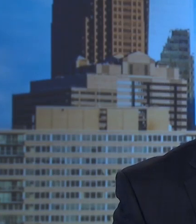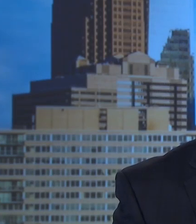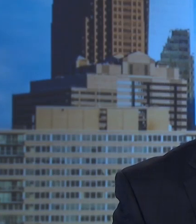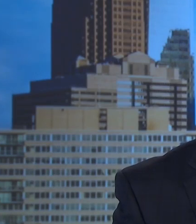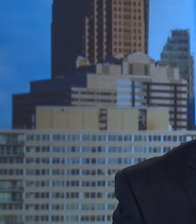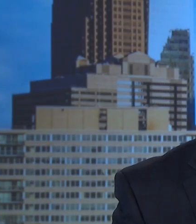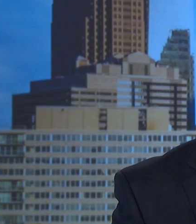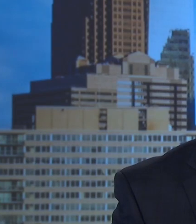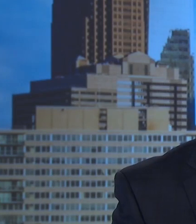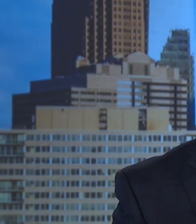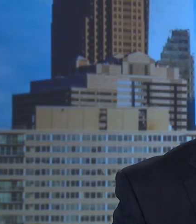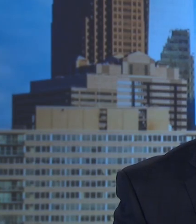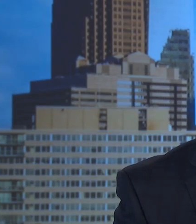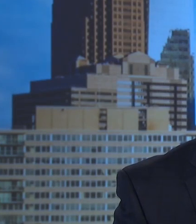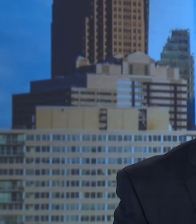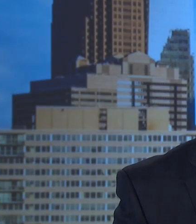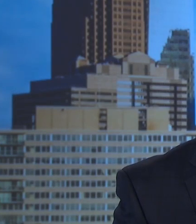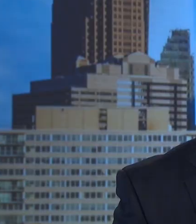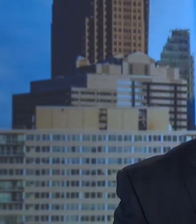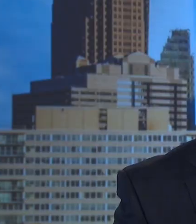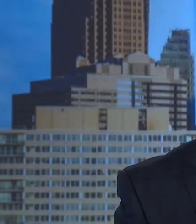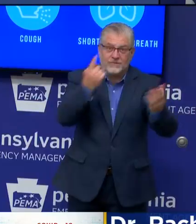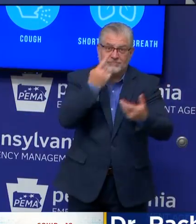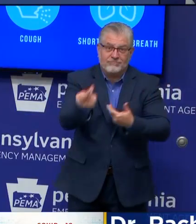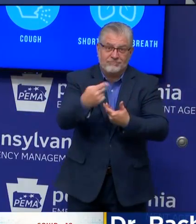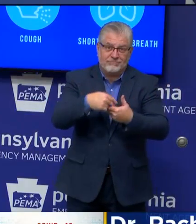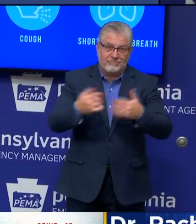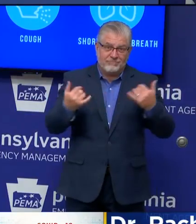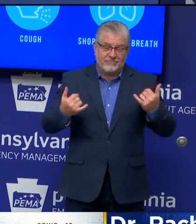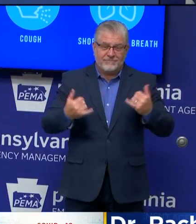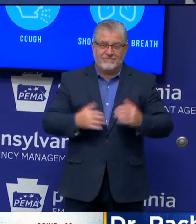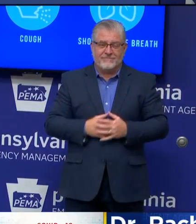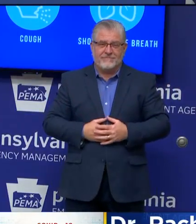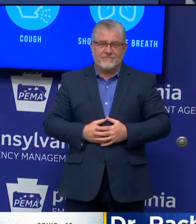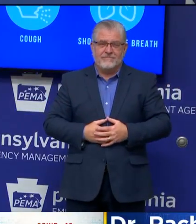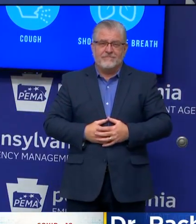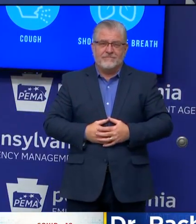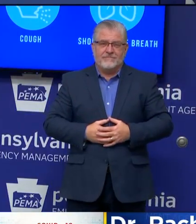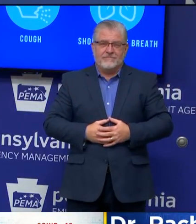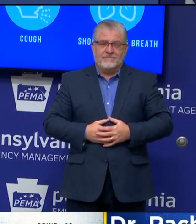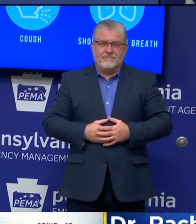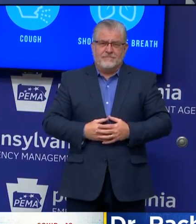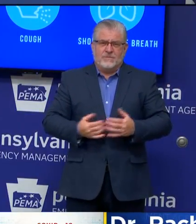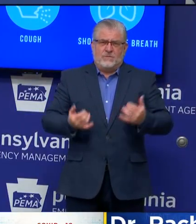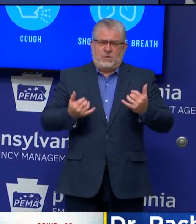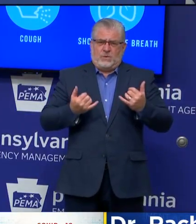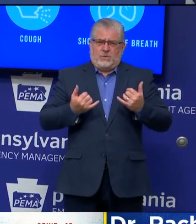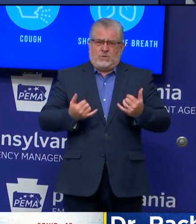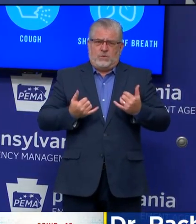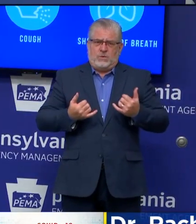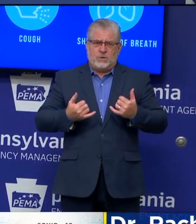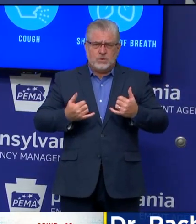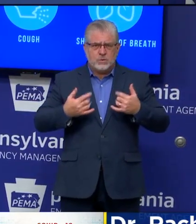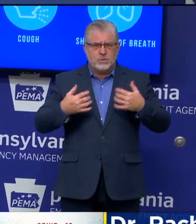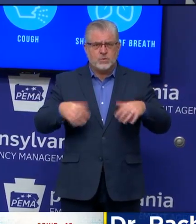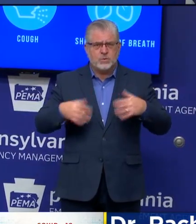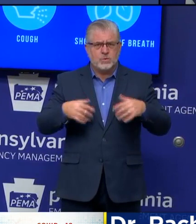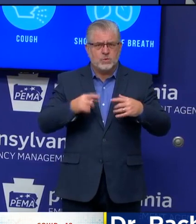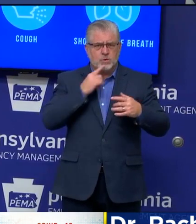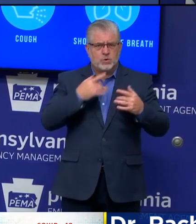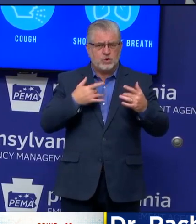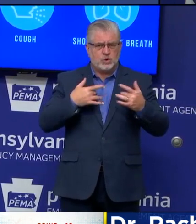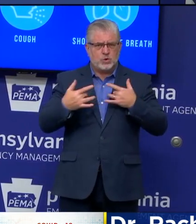about the rising rate of hospitalizations in the Commonwealth. We have reached today a concerning milestone in our battle